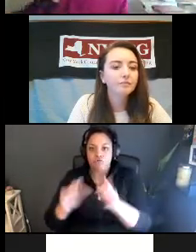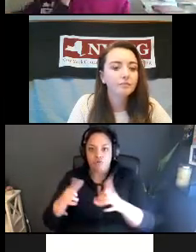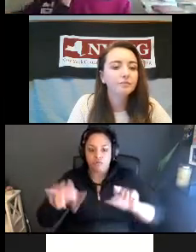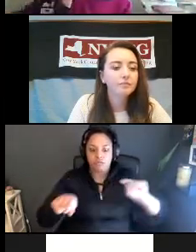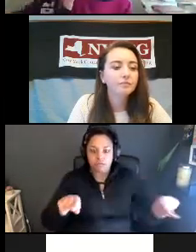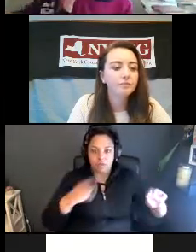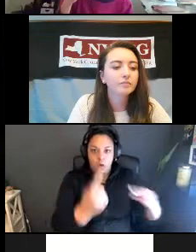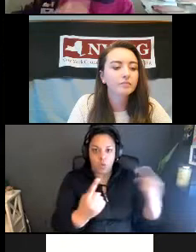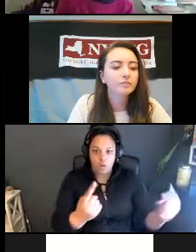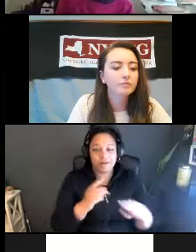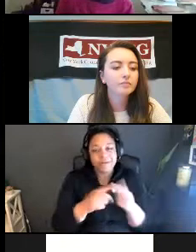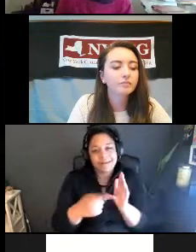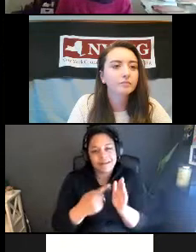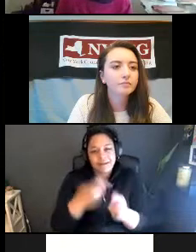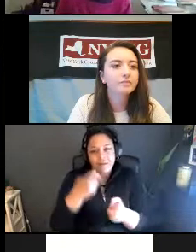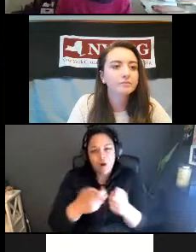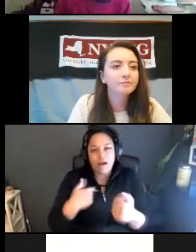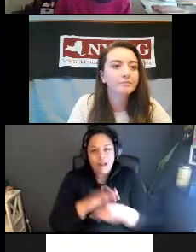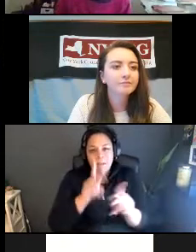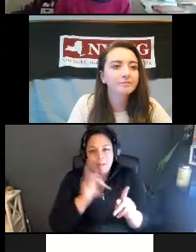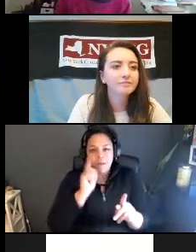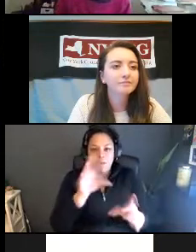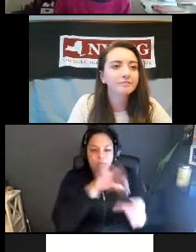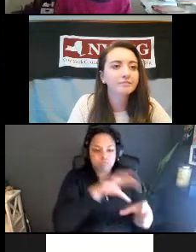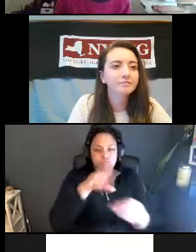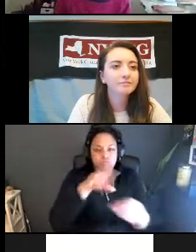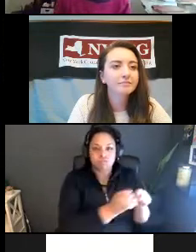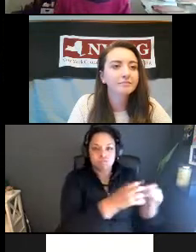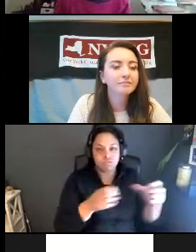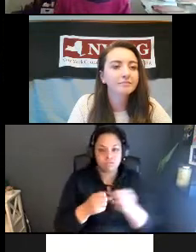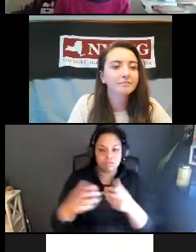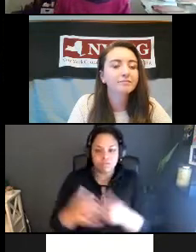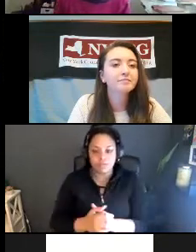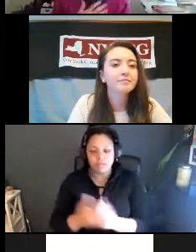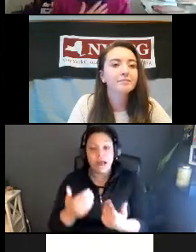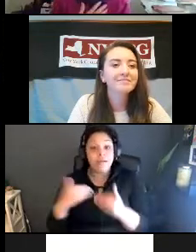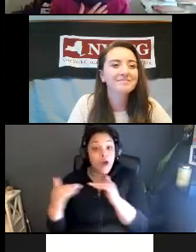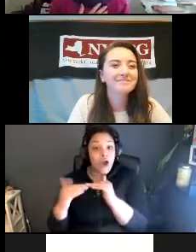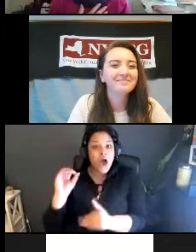numbers to have those two different groups. Have a co-therapist.